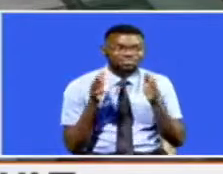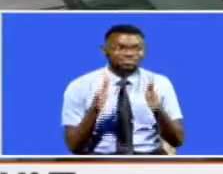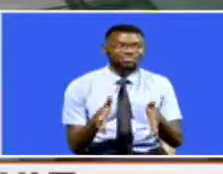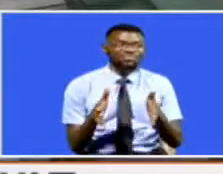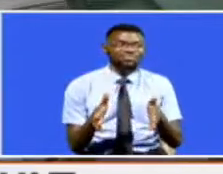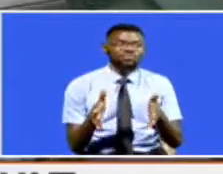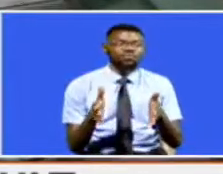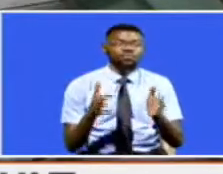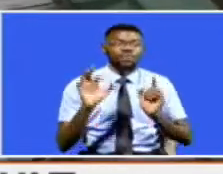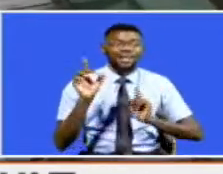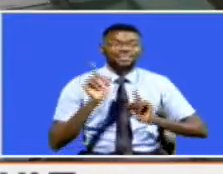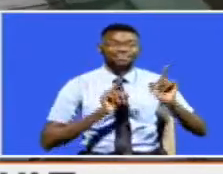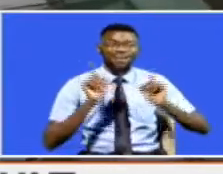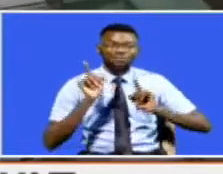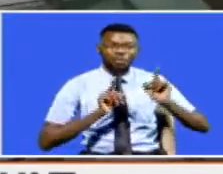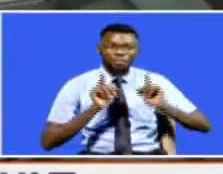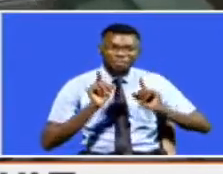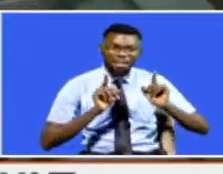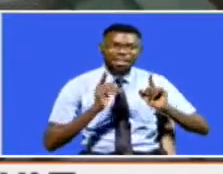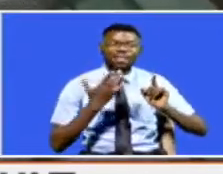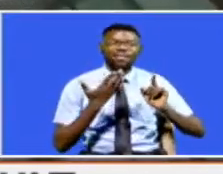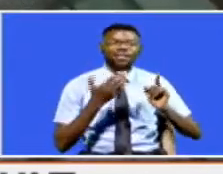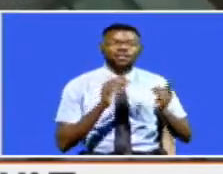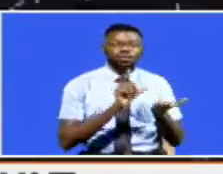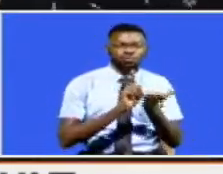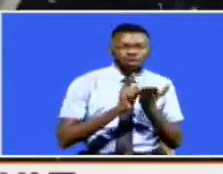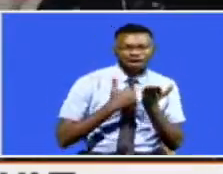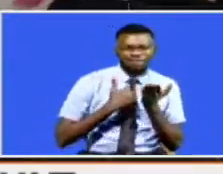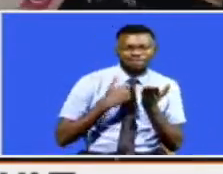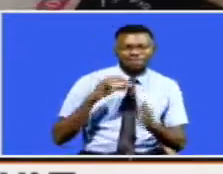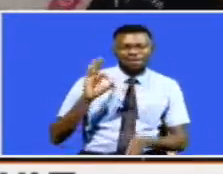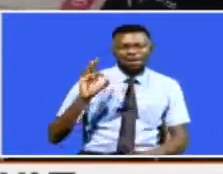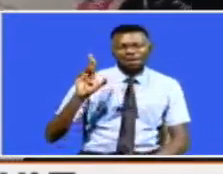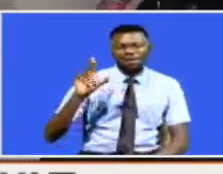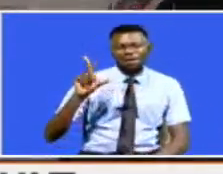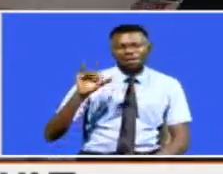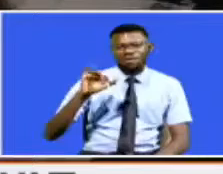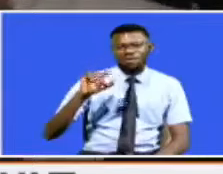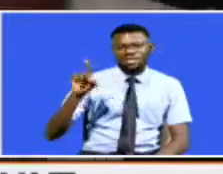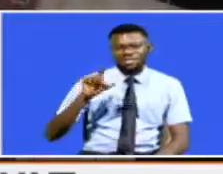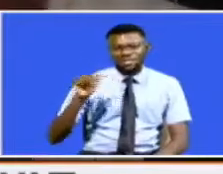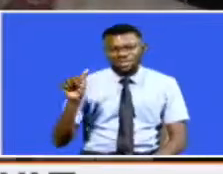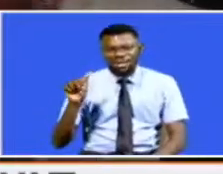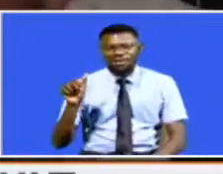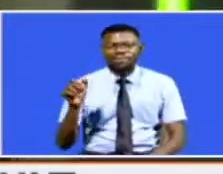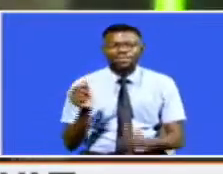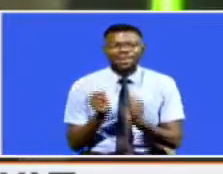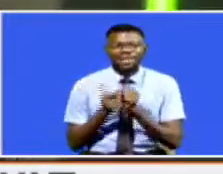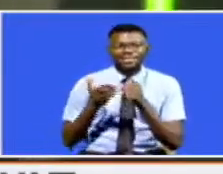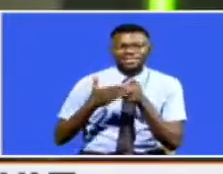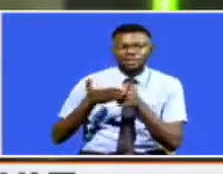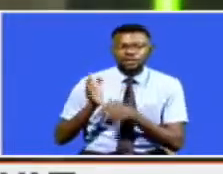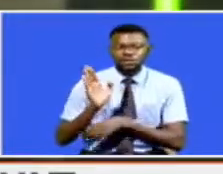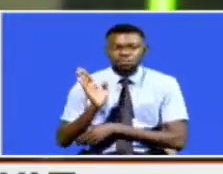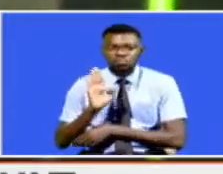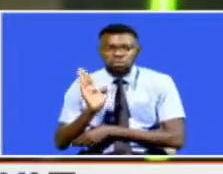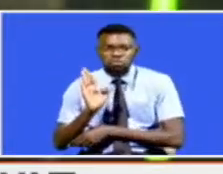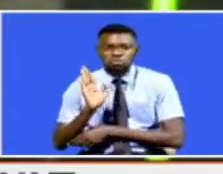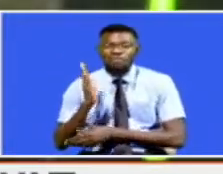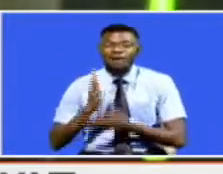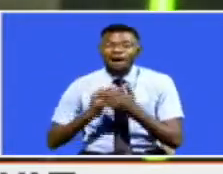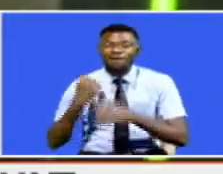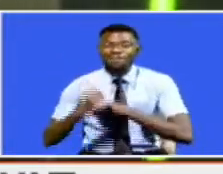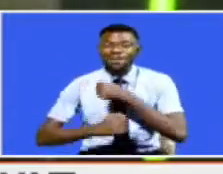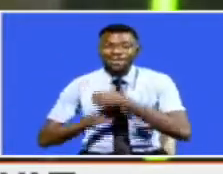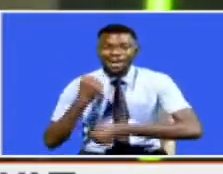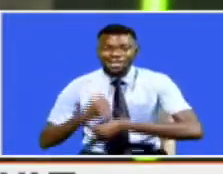giant Safaricom on digital loans, Safaricom's Fuliza platform disbursed a record 419 billion shillings in the half year to